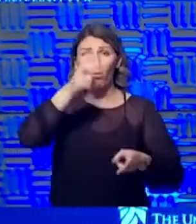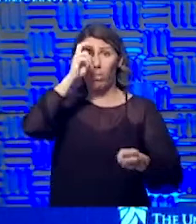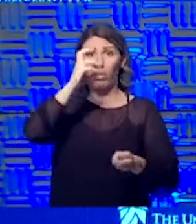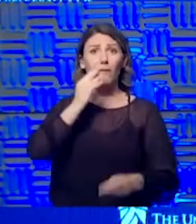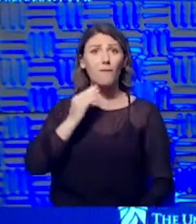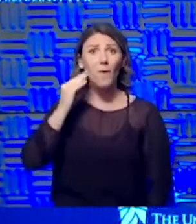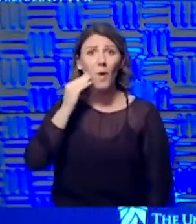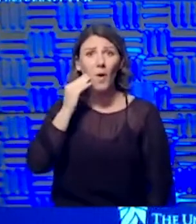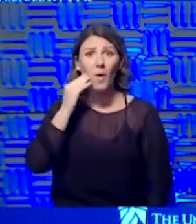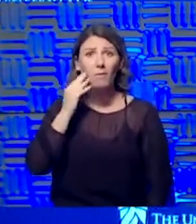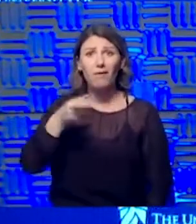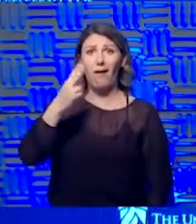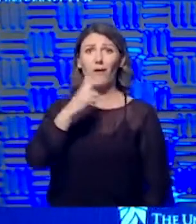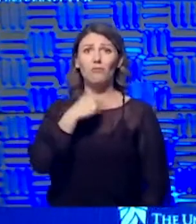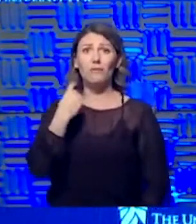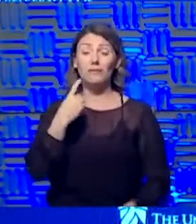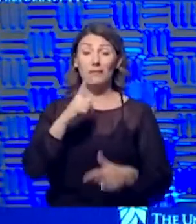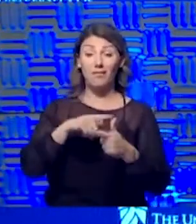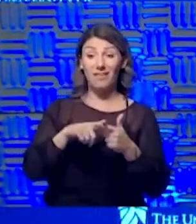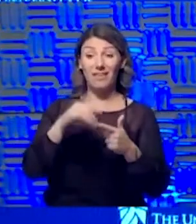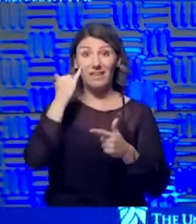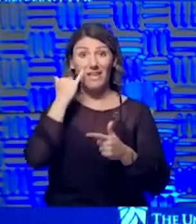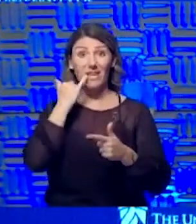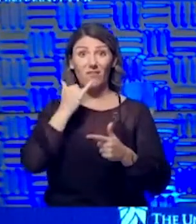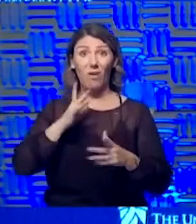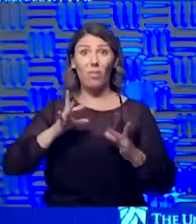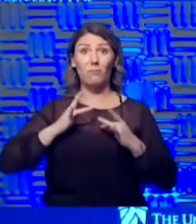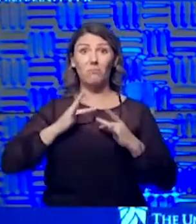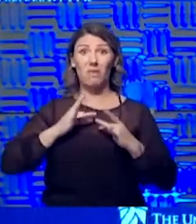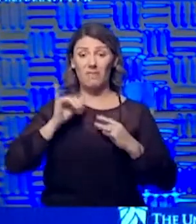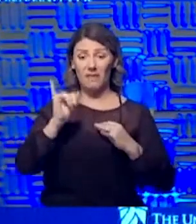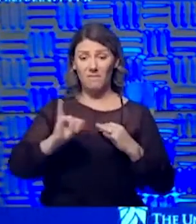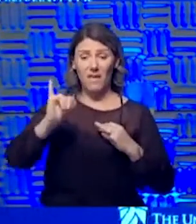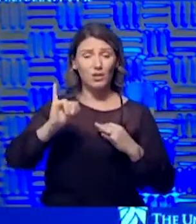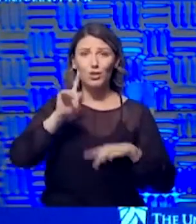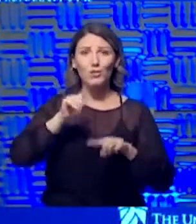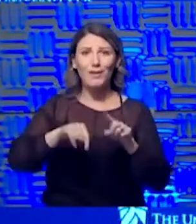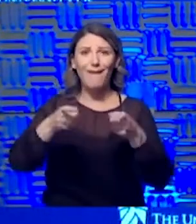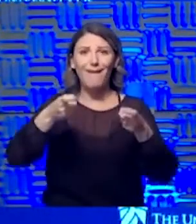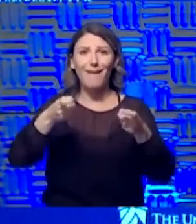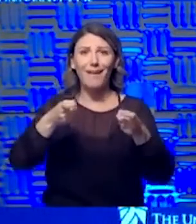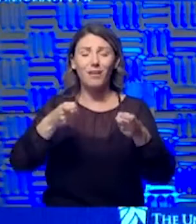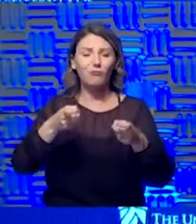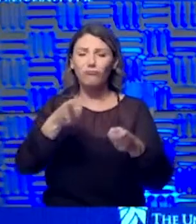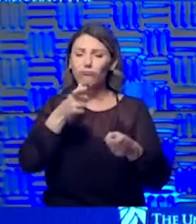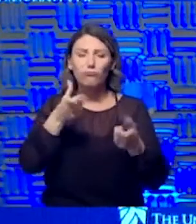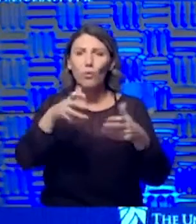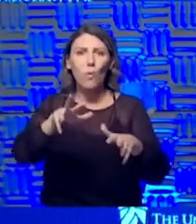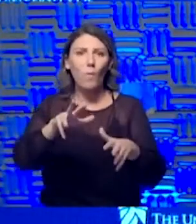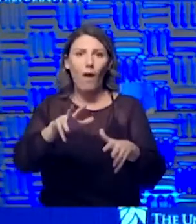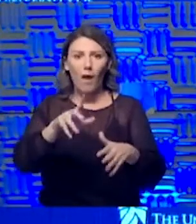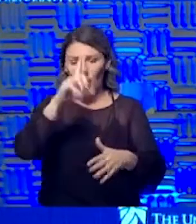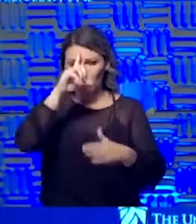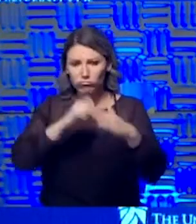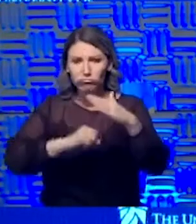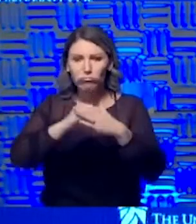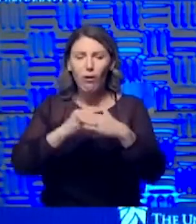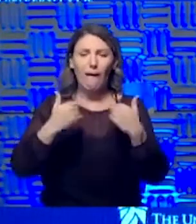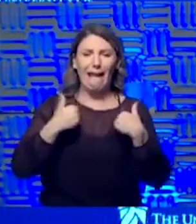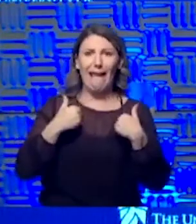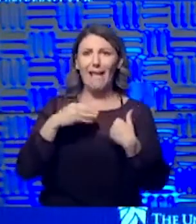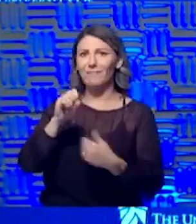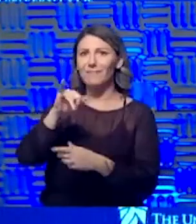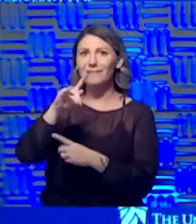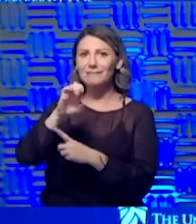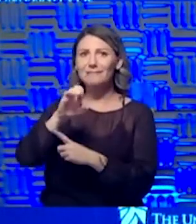because then you're not able to handle the infection if you get it. Plus, you don't want to have a stroke and have the side effects and have the permanent deficit. We can intervene and